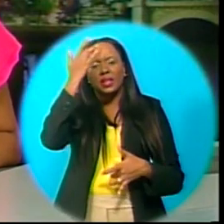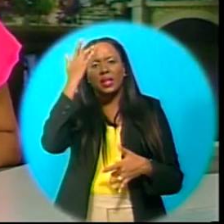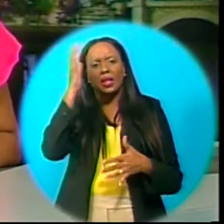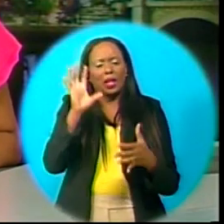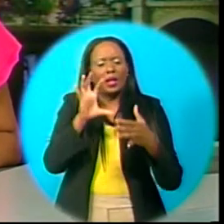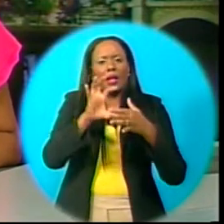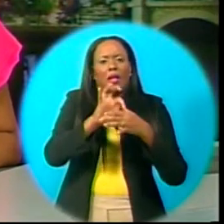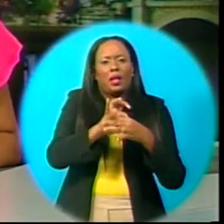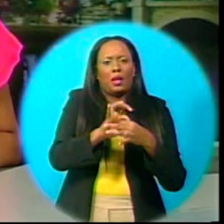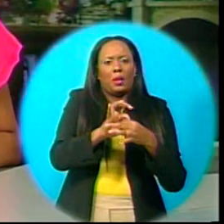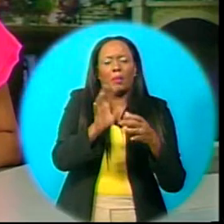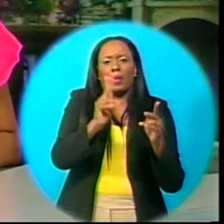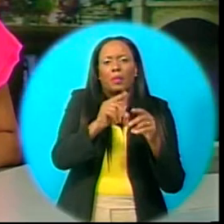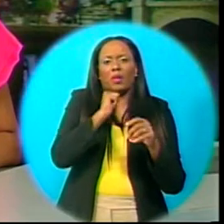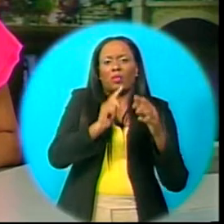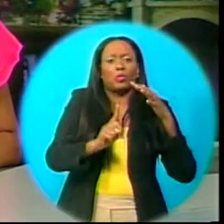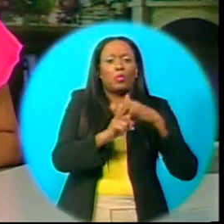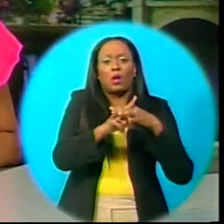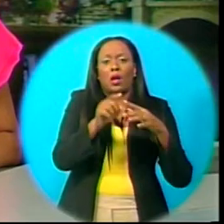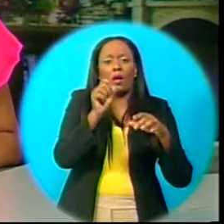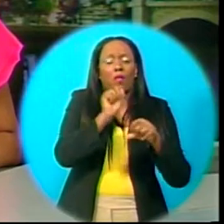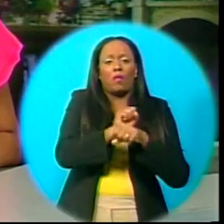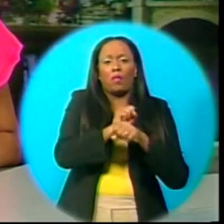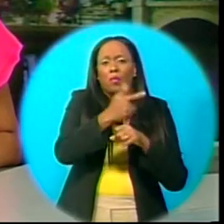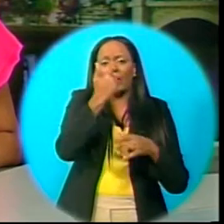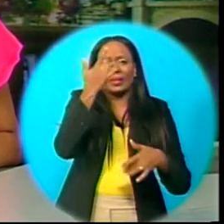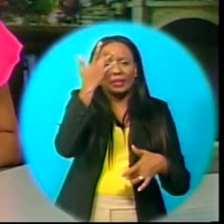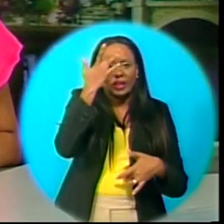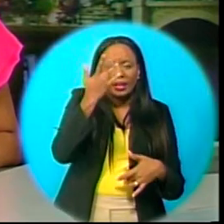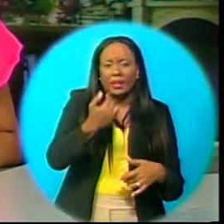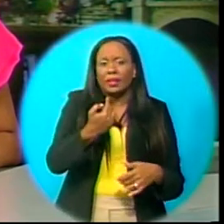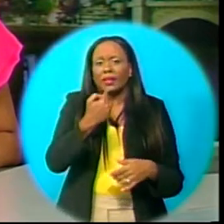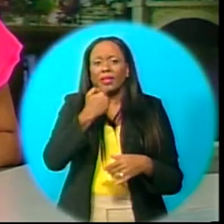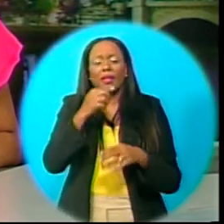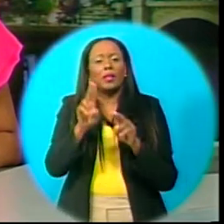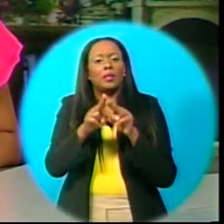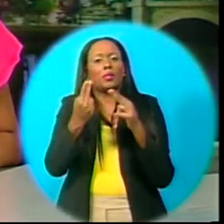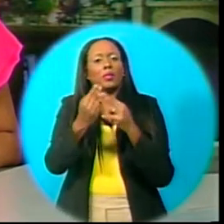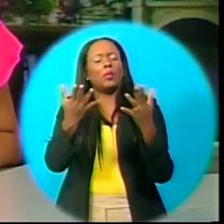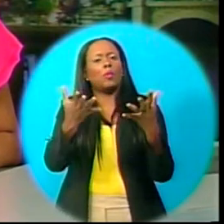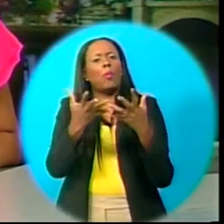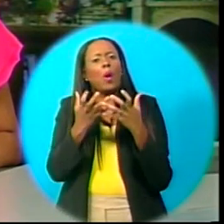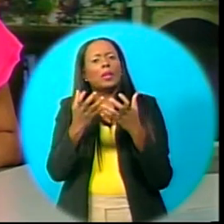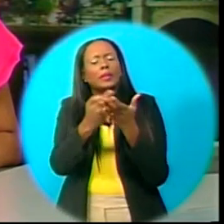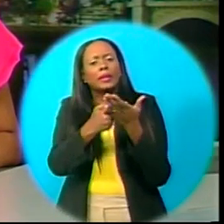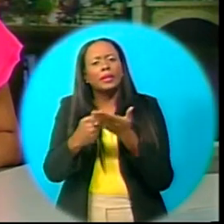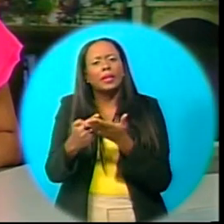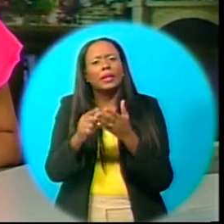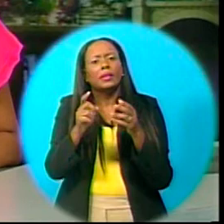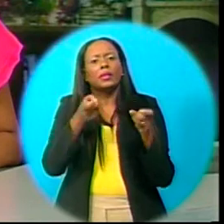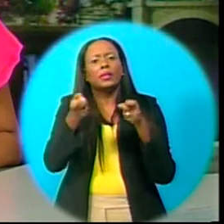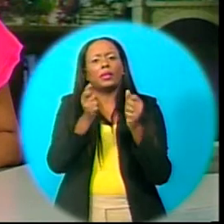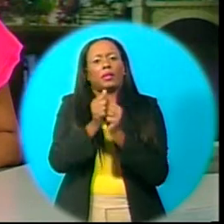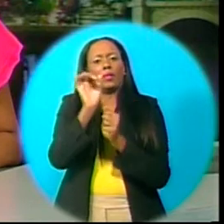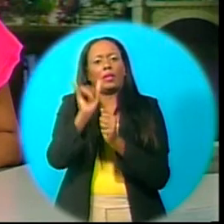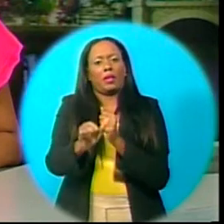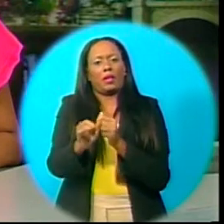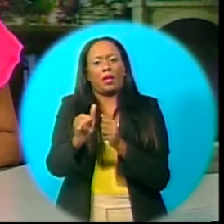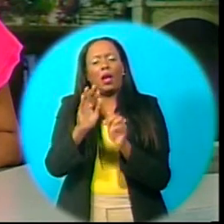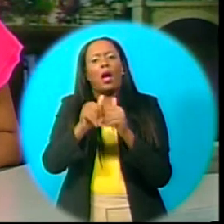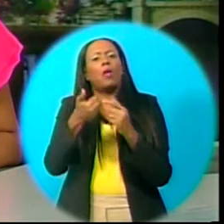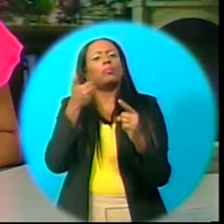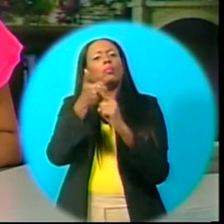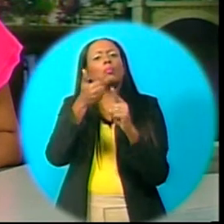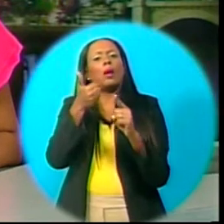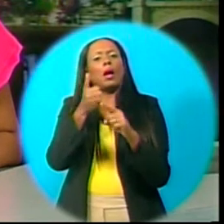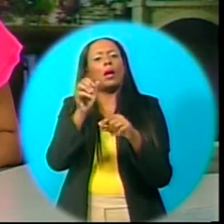to worrying levels of absenteeism in Barbados, Mr. Scott says that the union will be taking action to address concerns about its